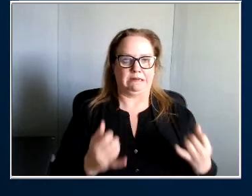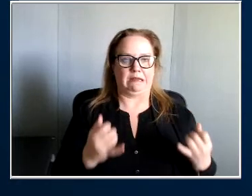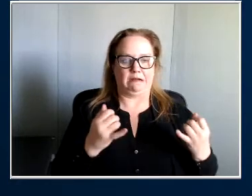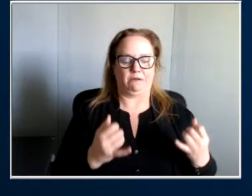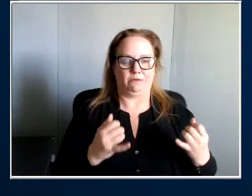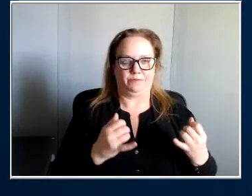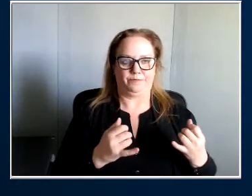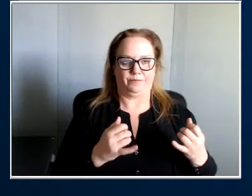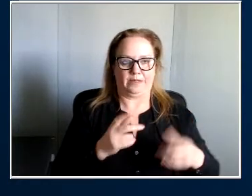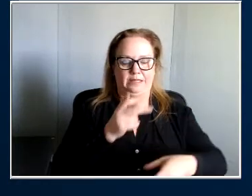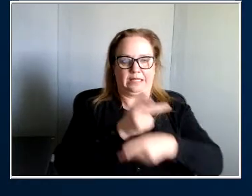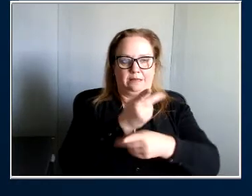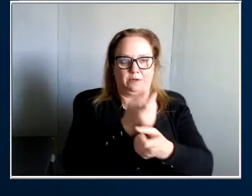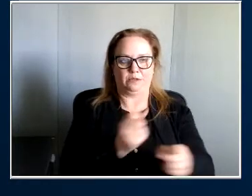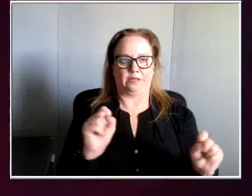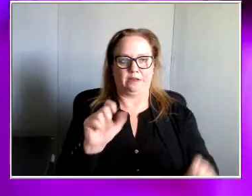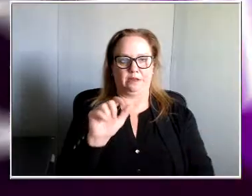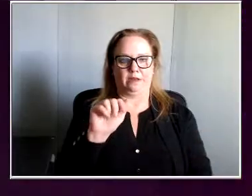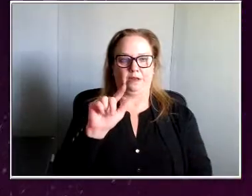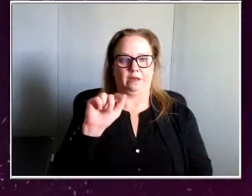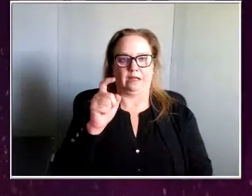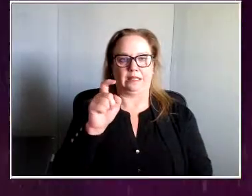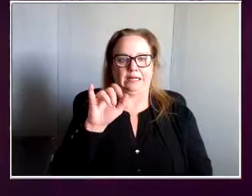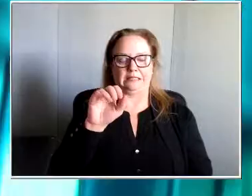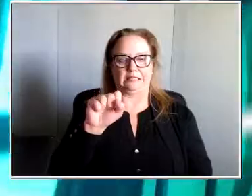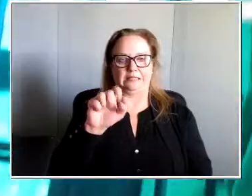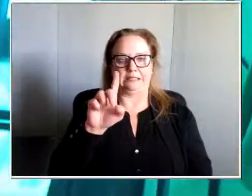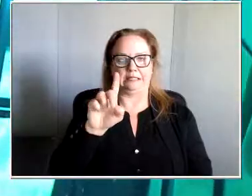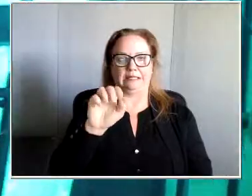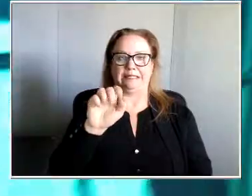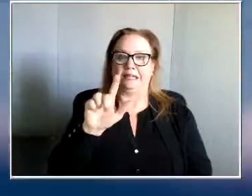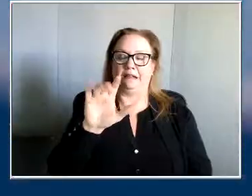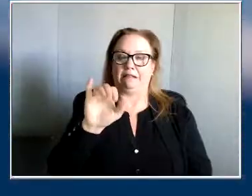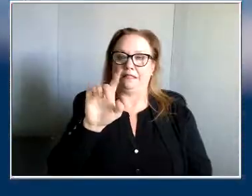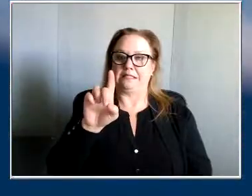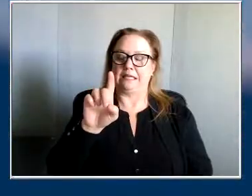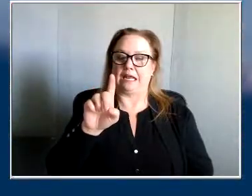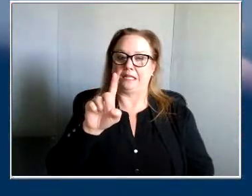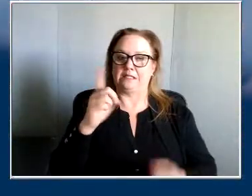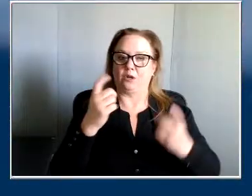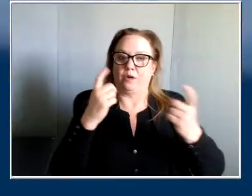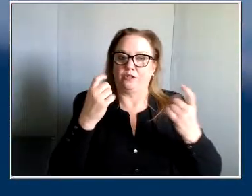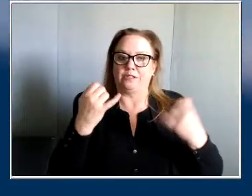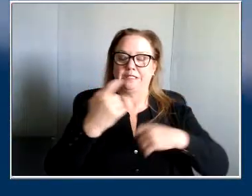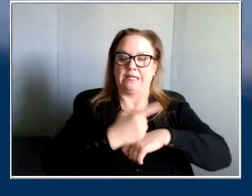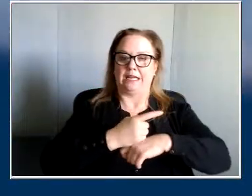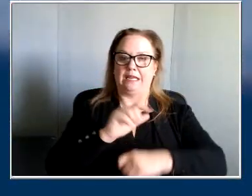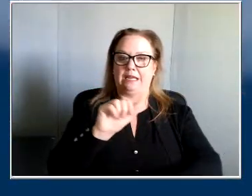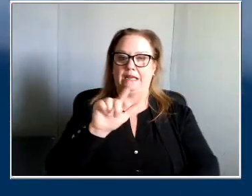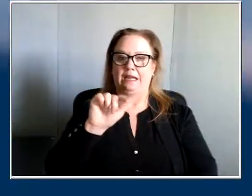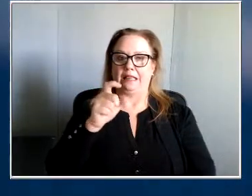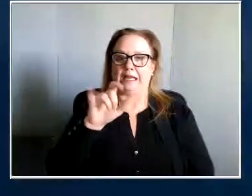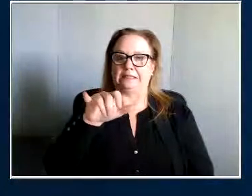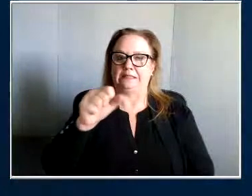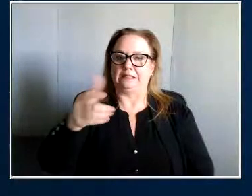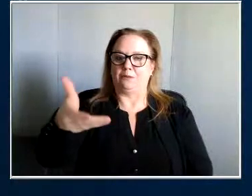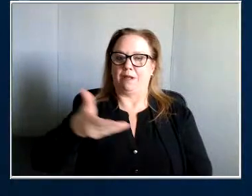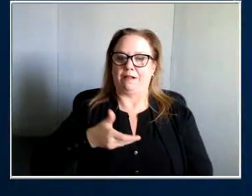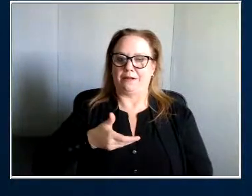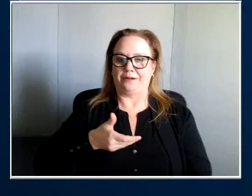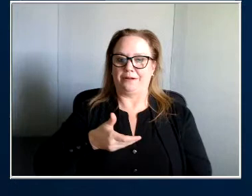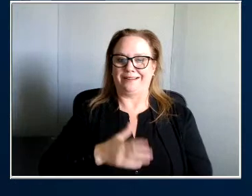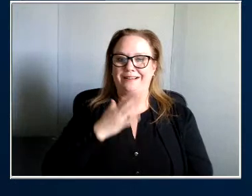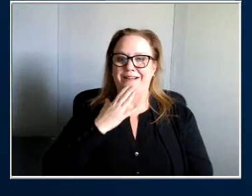help keep you safe. Alexis Del Cid has questions, I think, coming in from the community today. Alexis, welcome. Good morning,